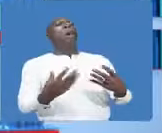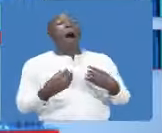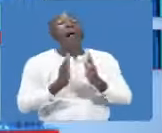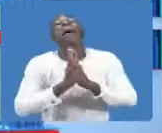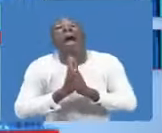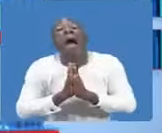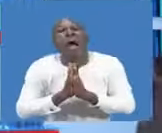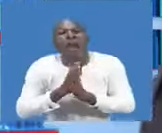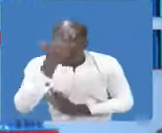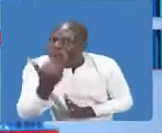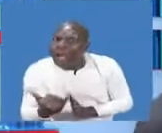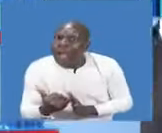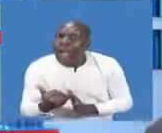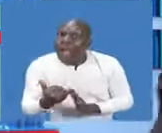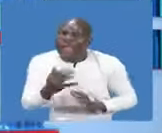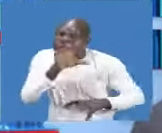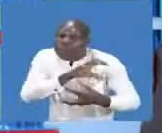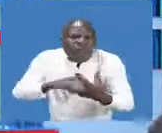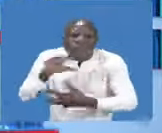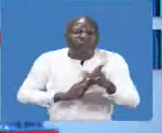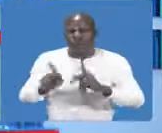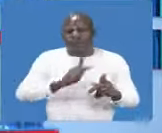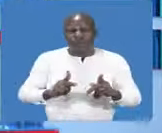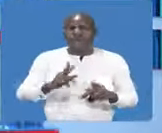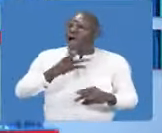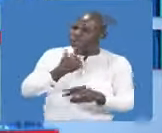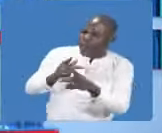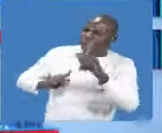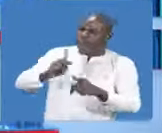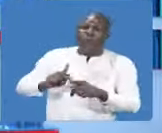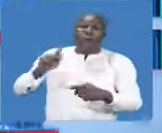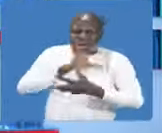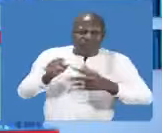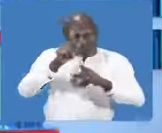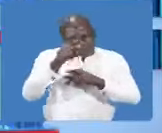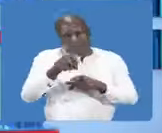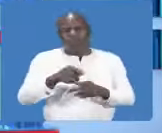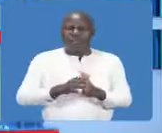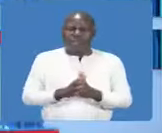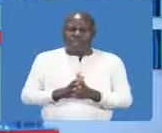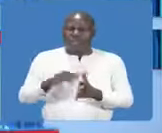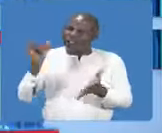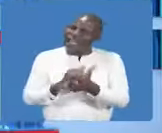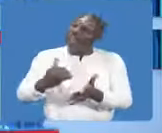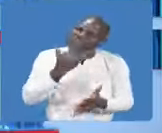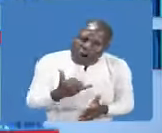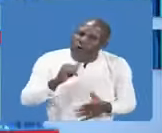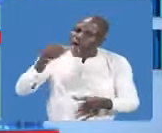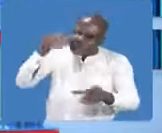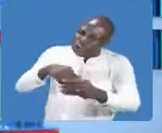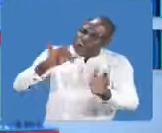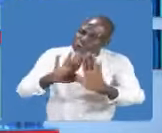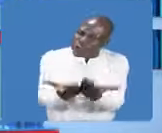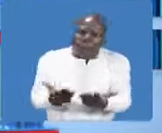wutie me ena da na asofo yi enkrofo bi akonsenta ade ede da da mu o enye sa na yebo mpa ye o bible